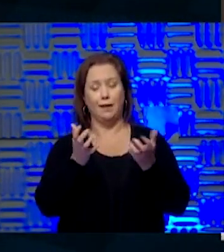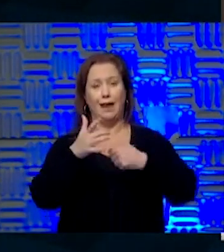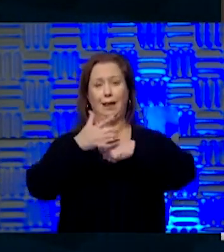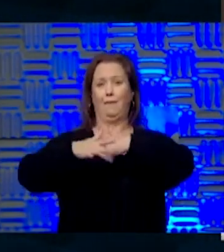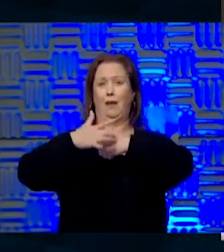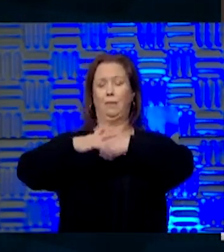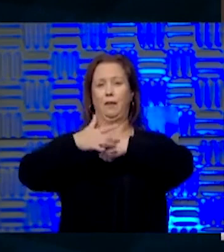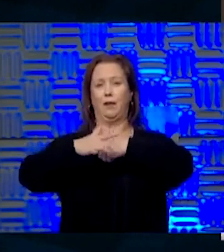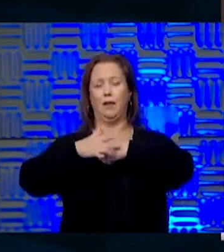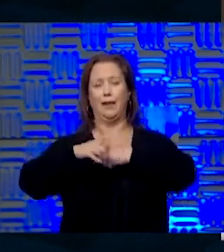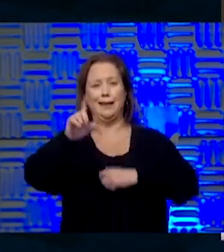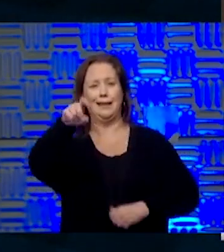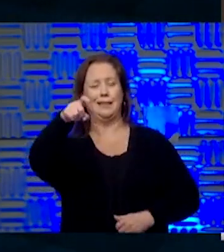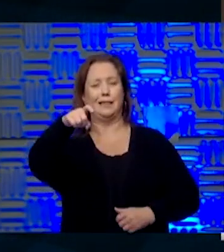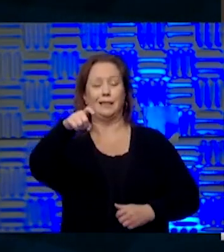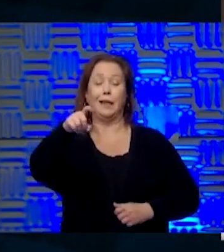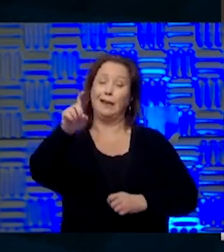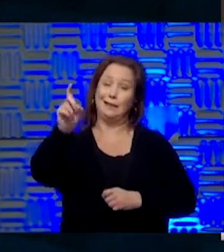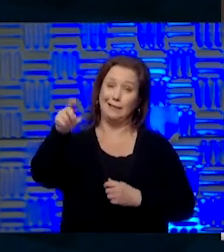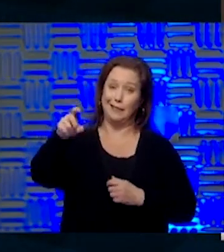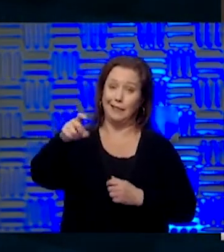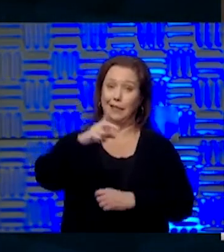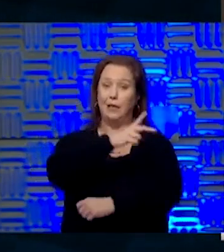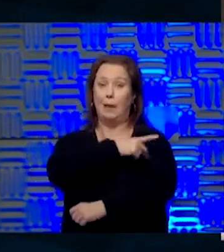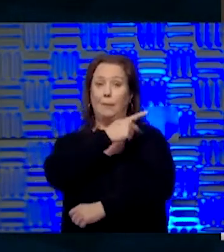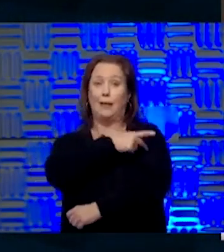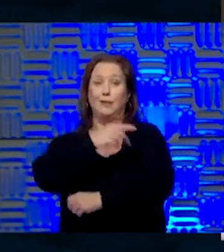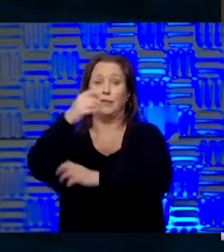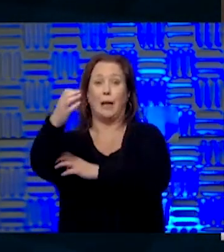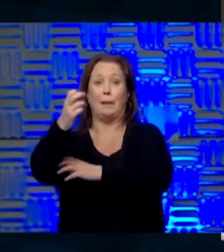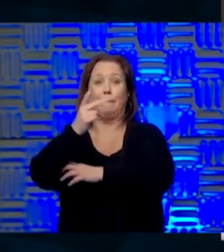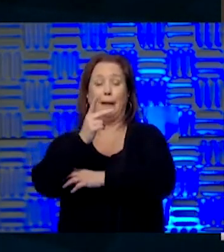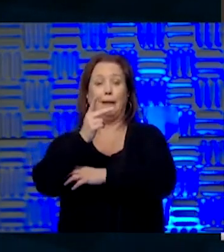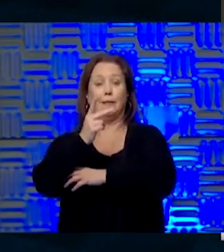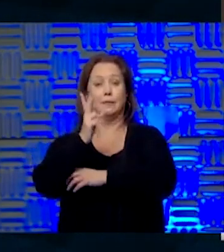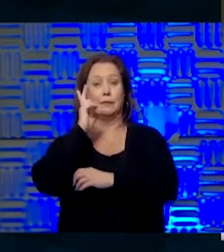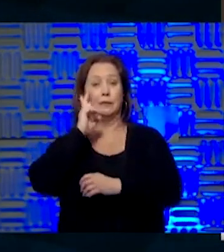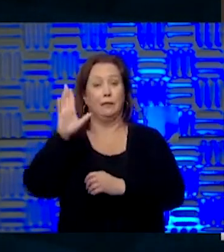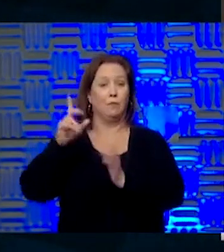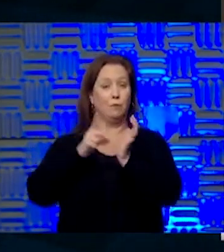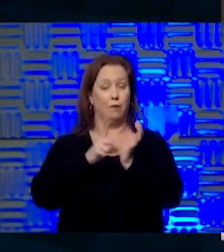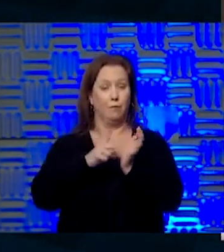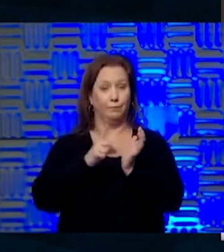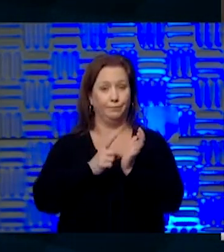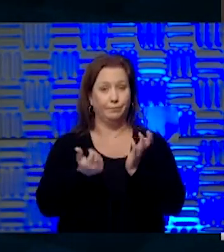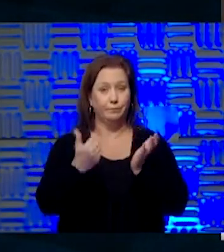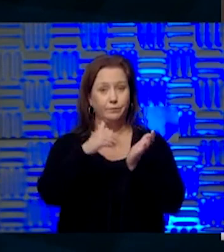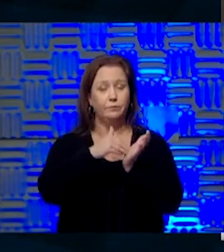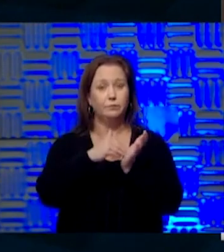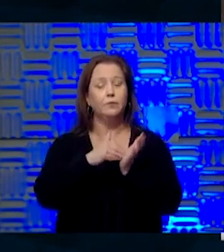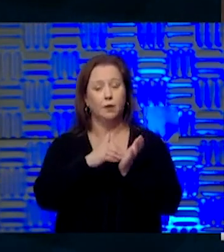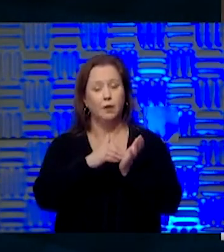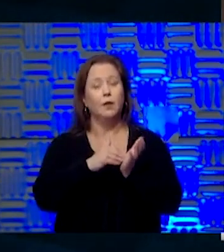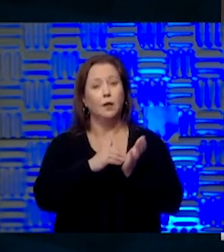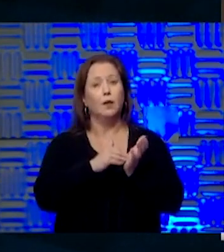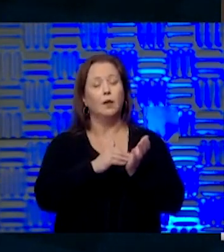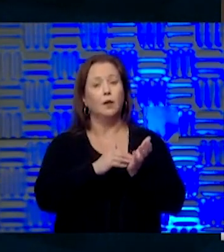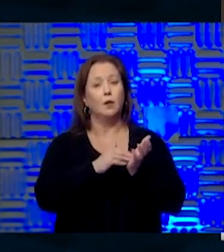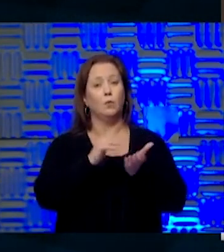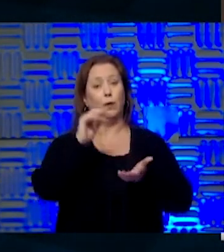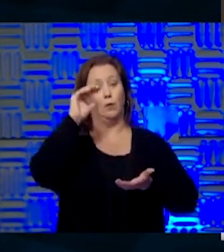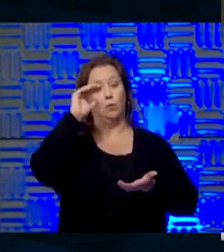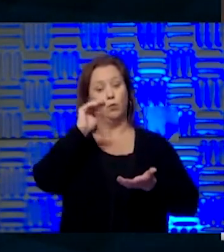the necessity, perhaps is the best word, of patients returning to their healthcare providers. So we can reduce the likelihood